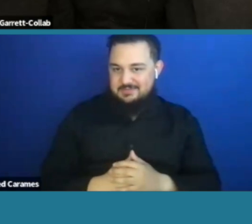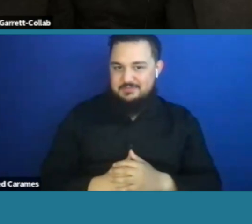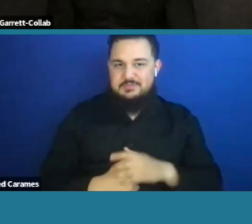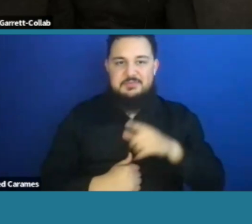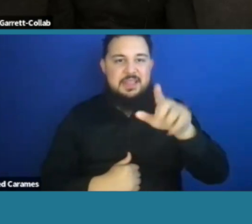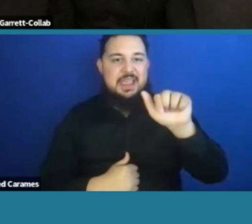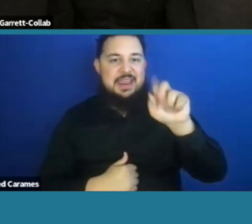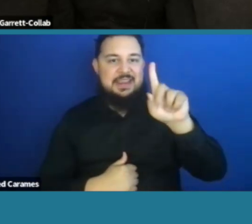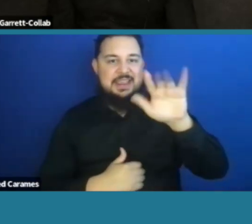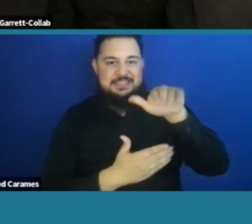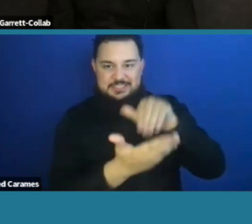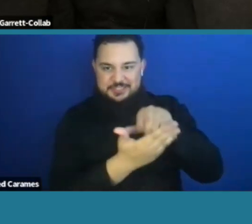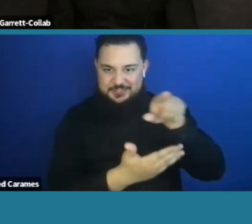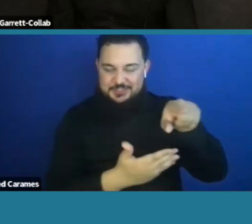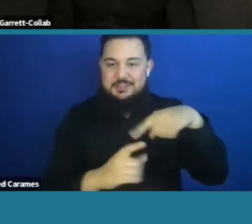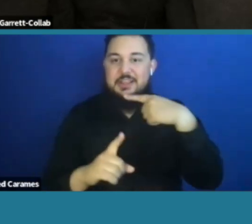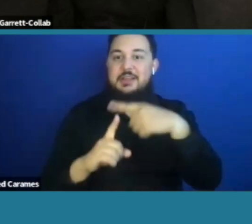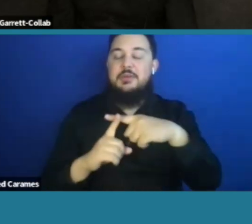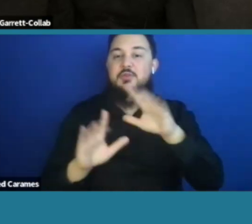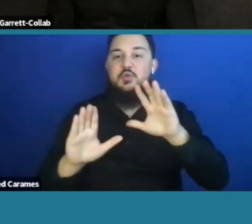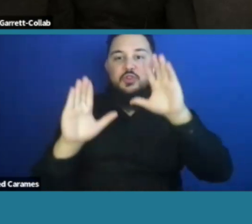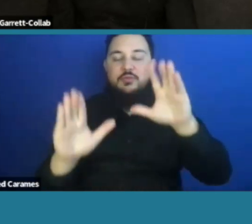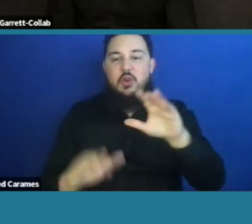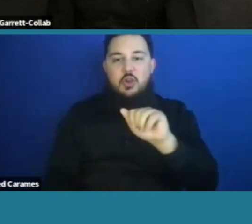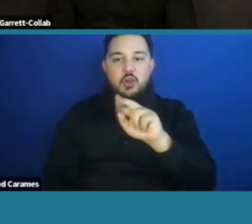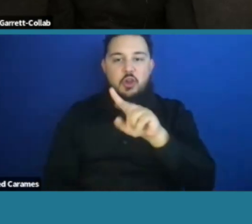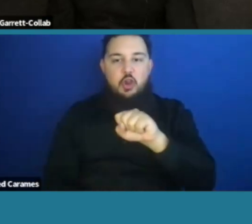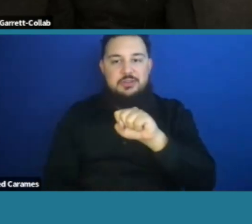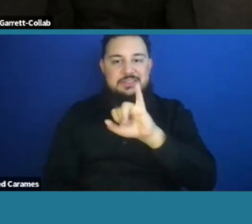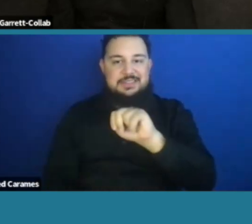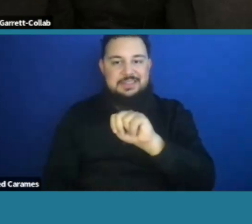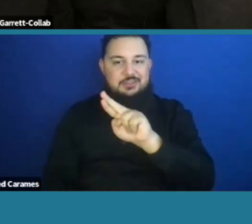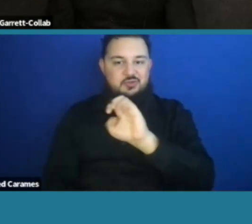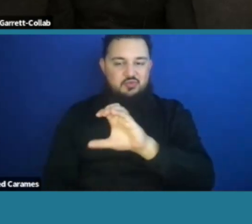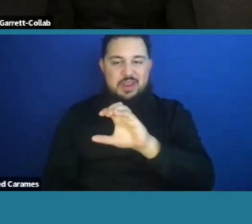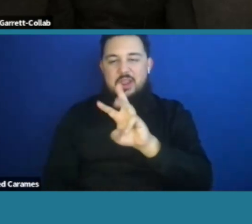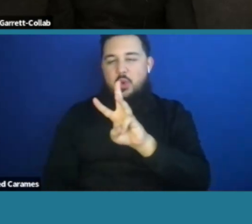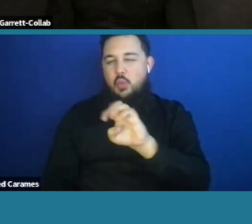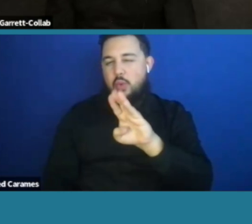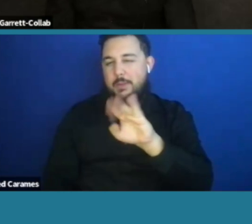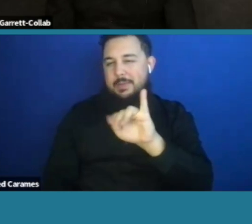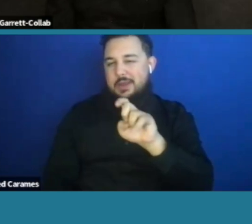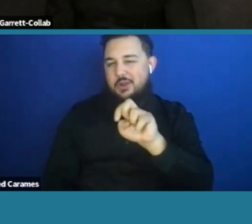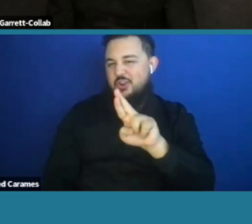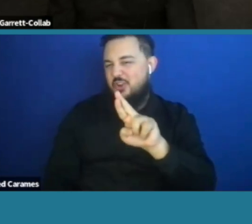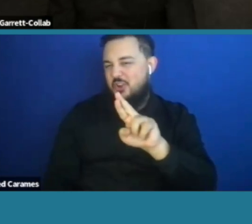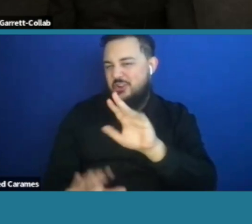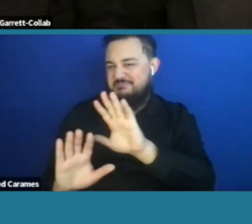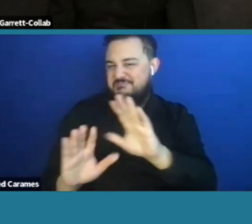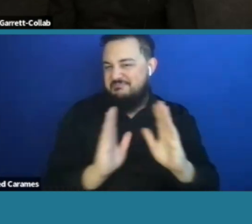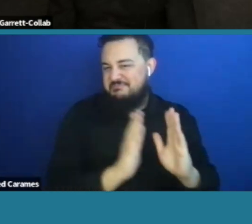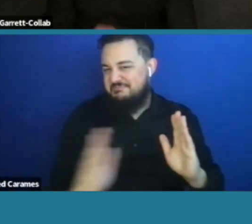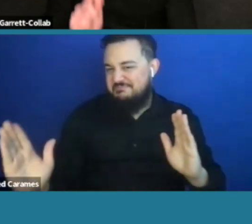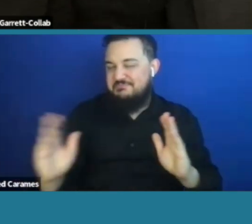wonderful Arts and Rec webinar series. So there is a QR code, which you will see here for that. Also, will be going out via email